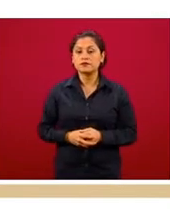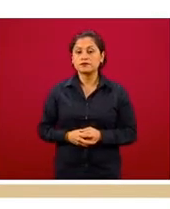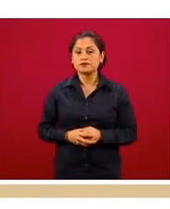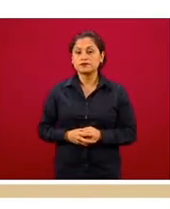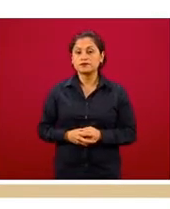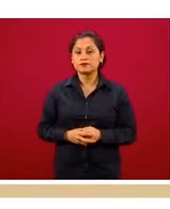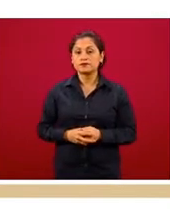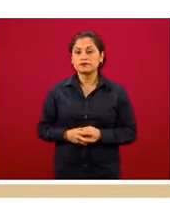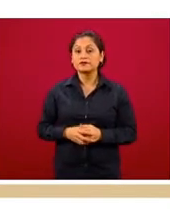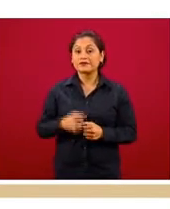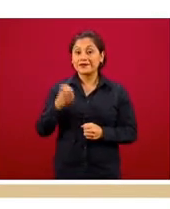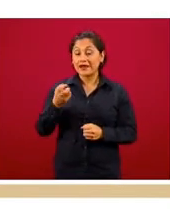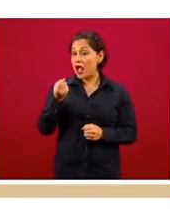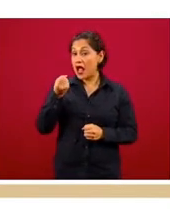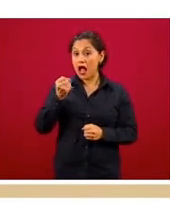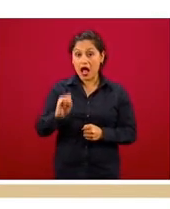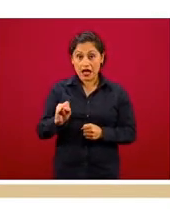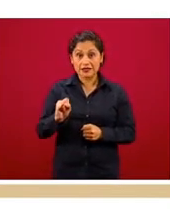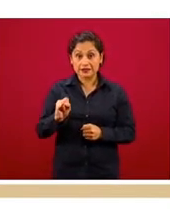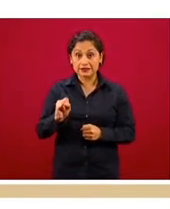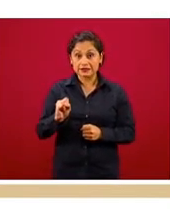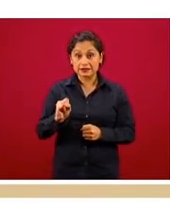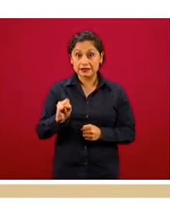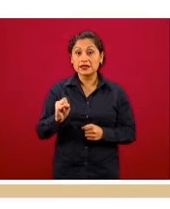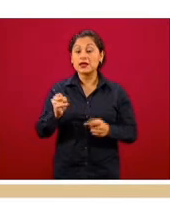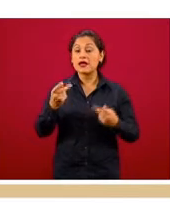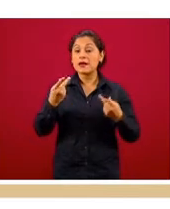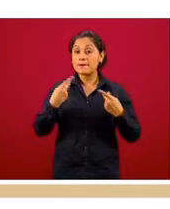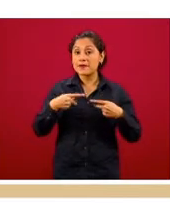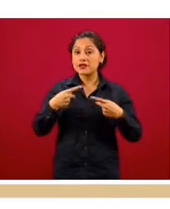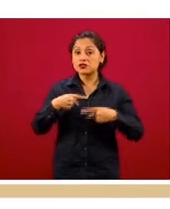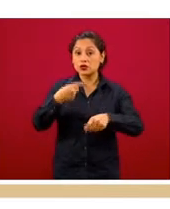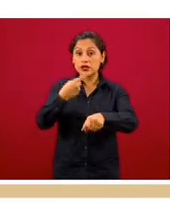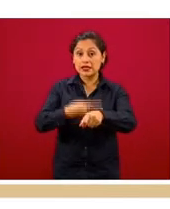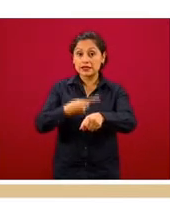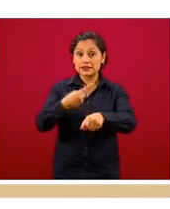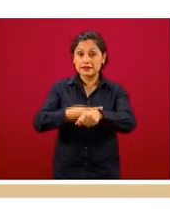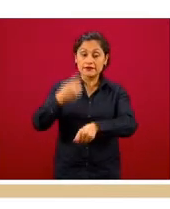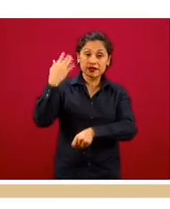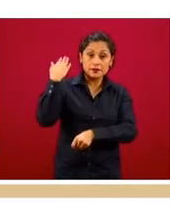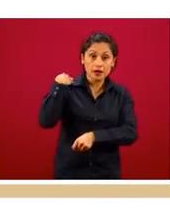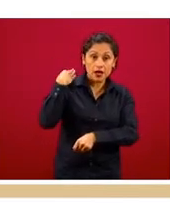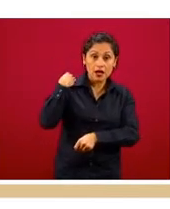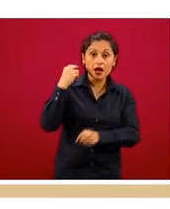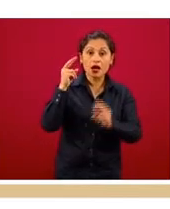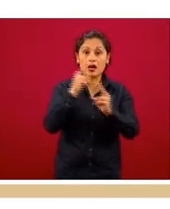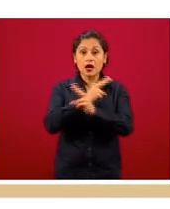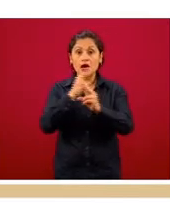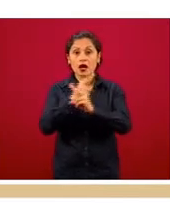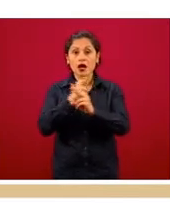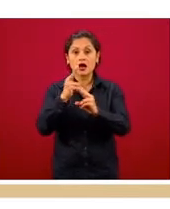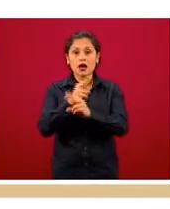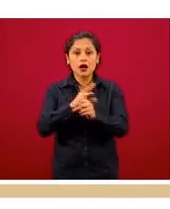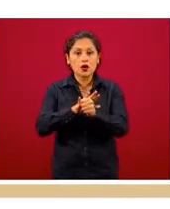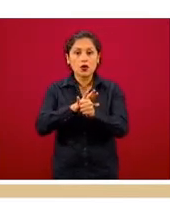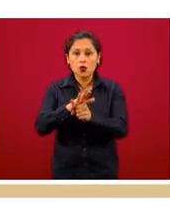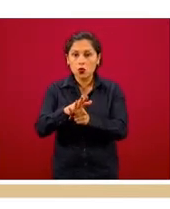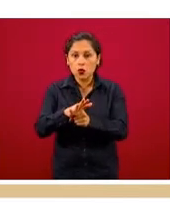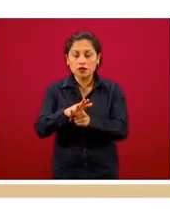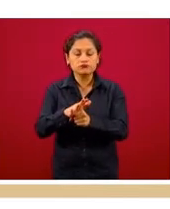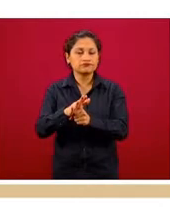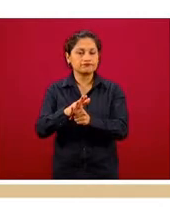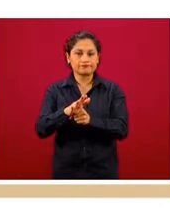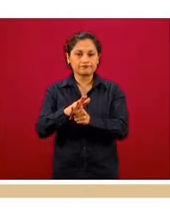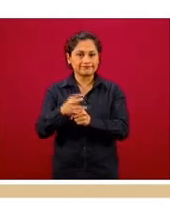pneumonia, non-specific specified pneumonia. And what I want to also bring to your attention is